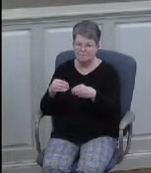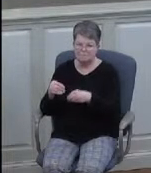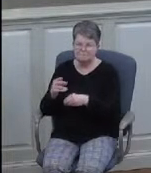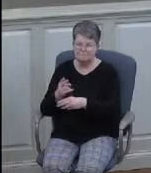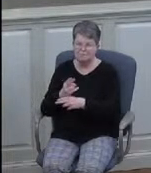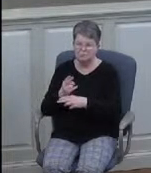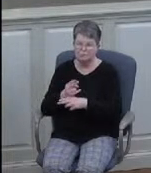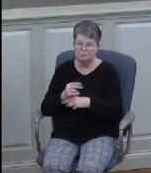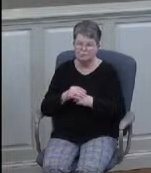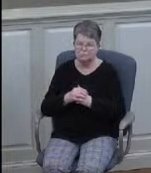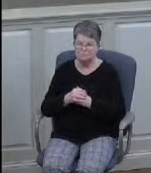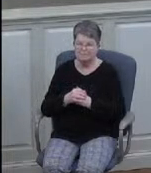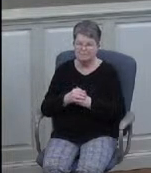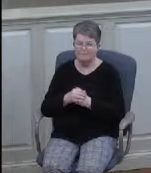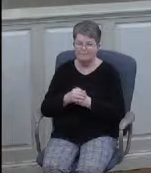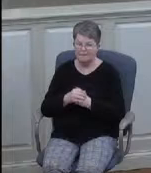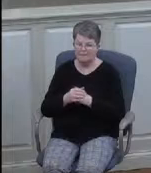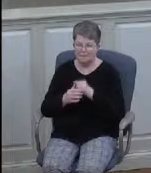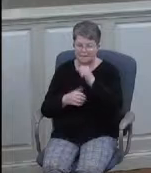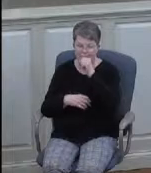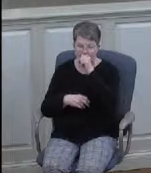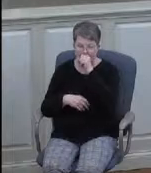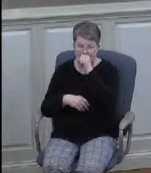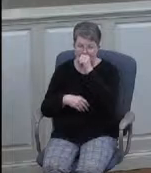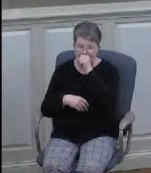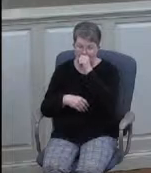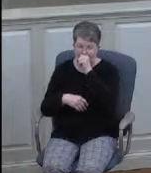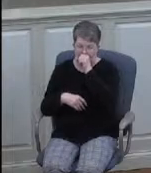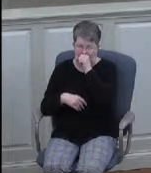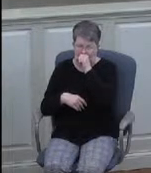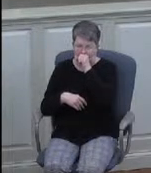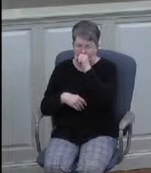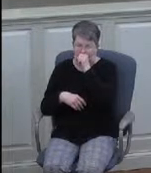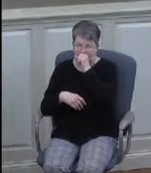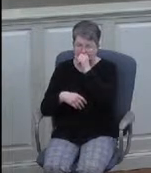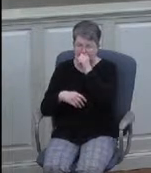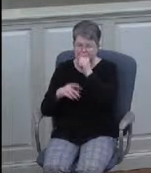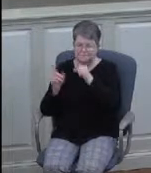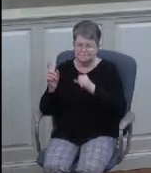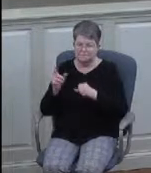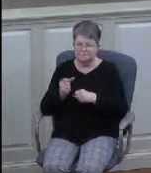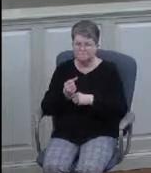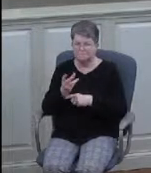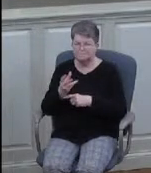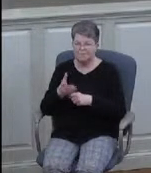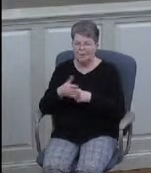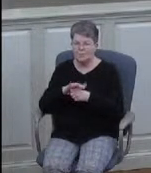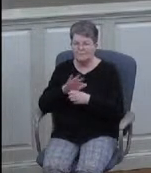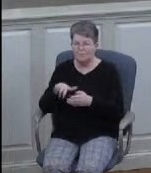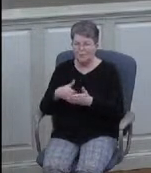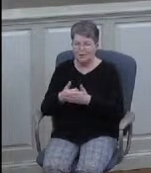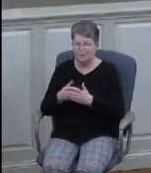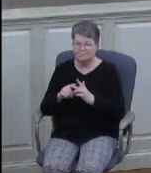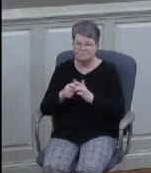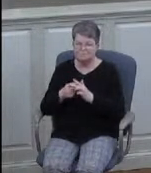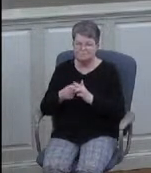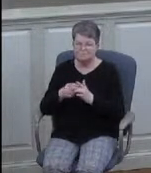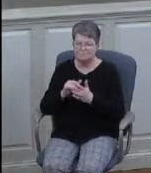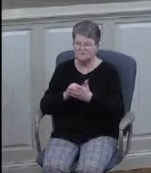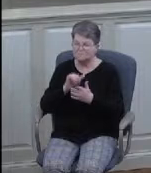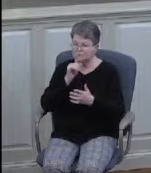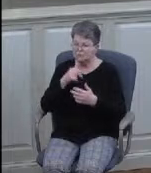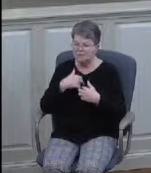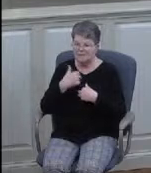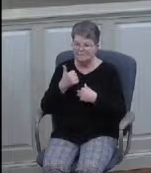use. And these are, at the end, kind of a few overall initiatives that don't have any